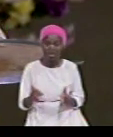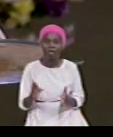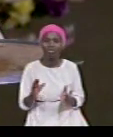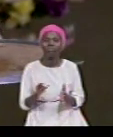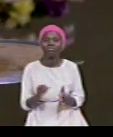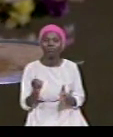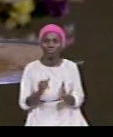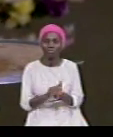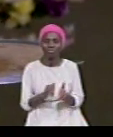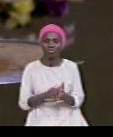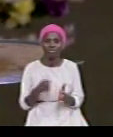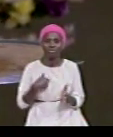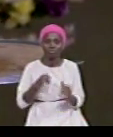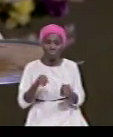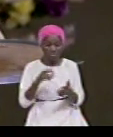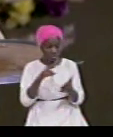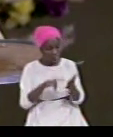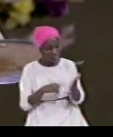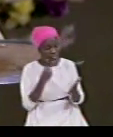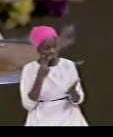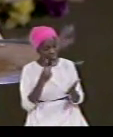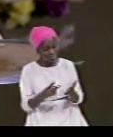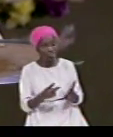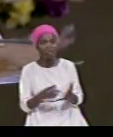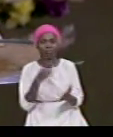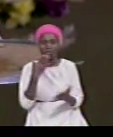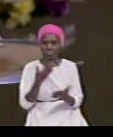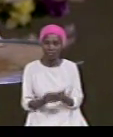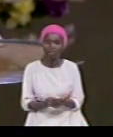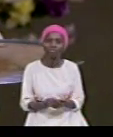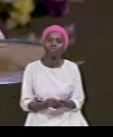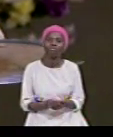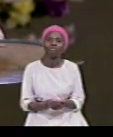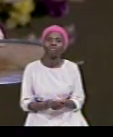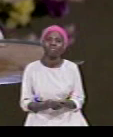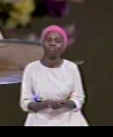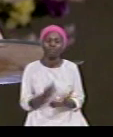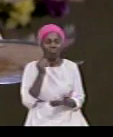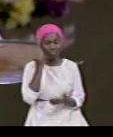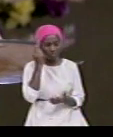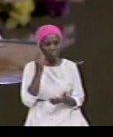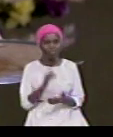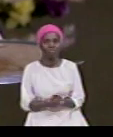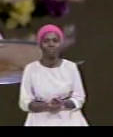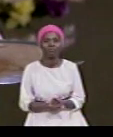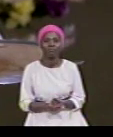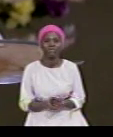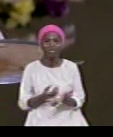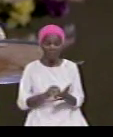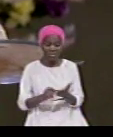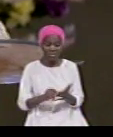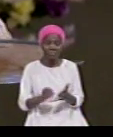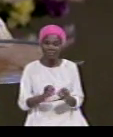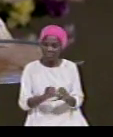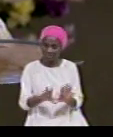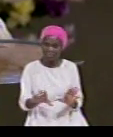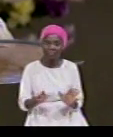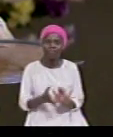give you the slip, so that you'll be able to supply this information. Write very clearly so